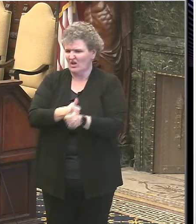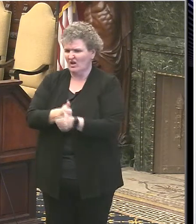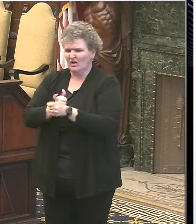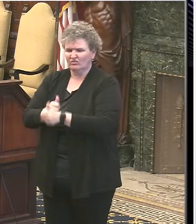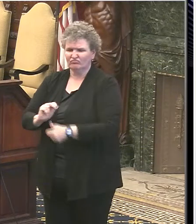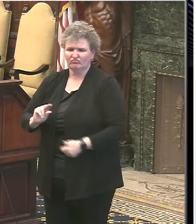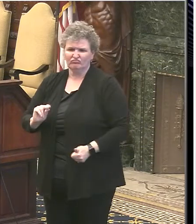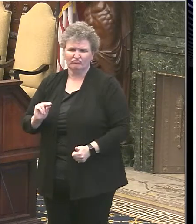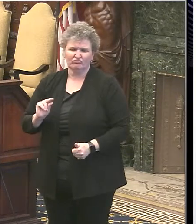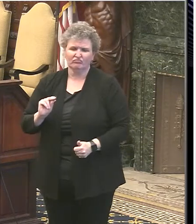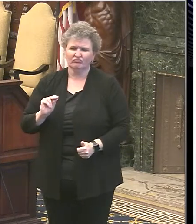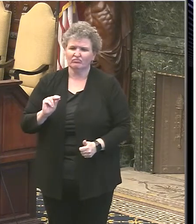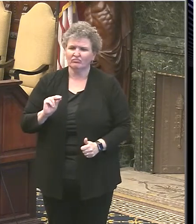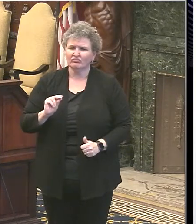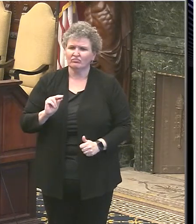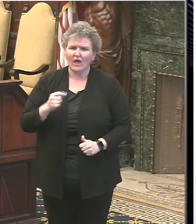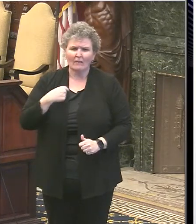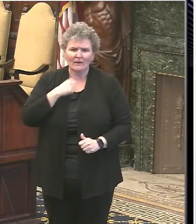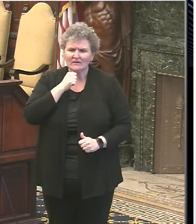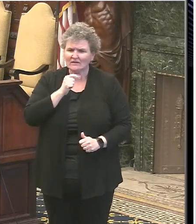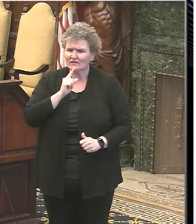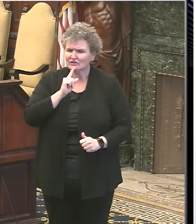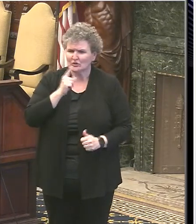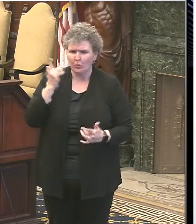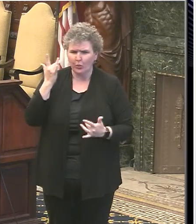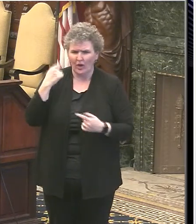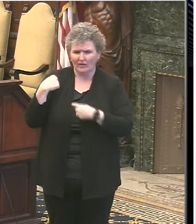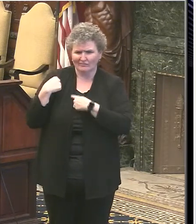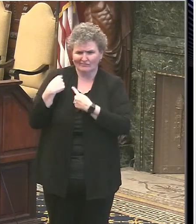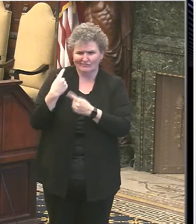I'm not sure if since, because it's only been a few days.